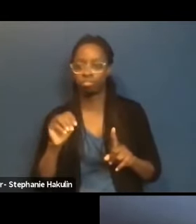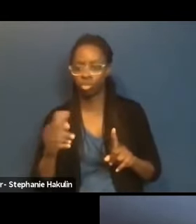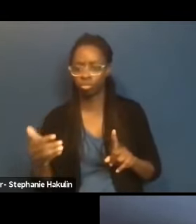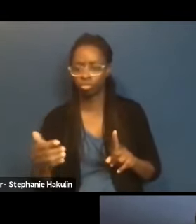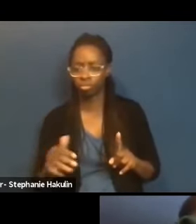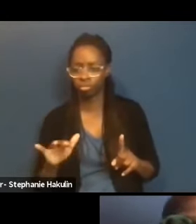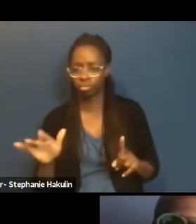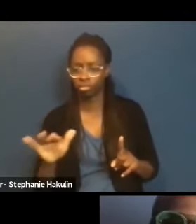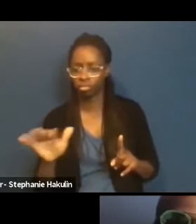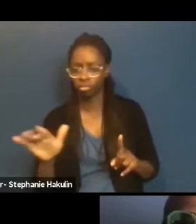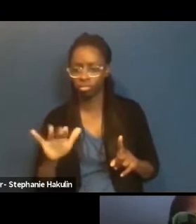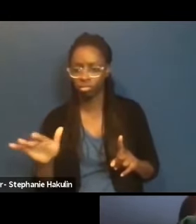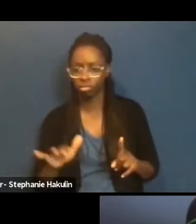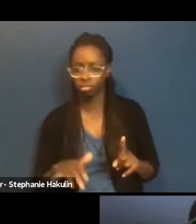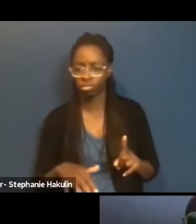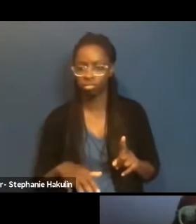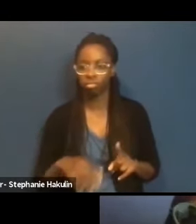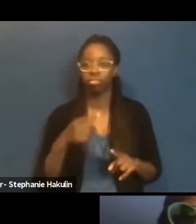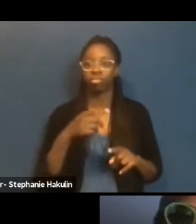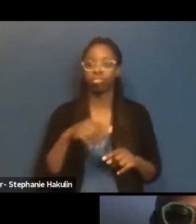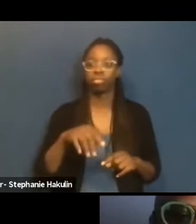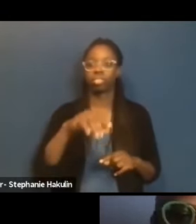Carolina. Let's go.